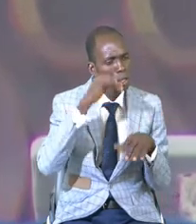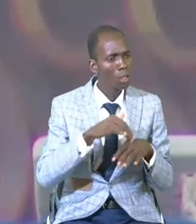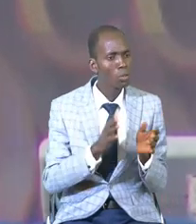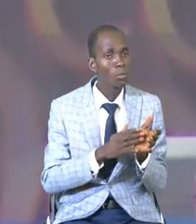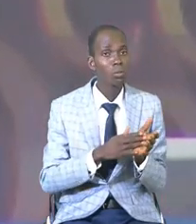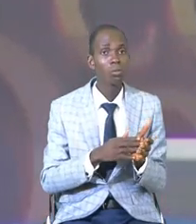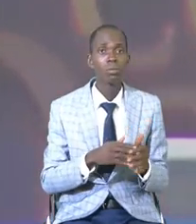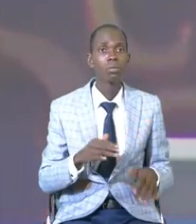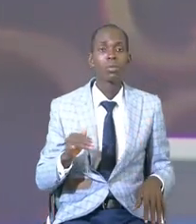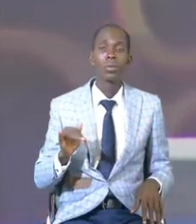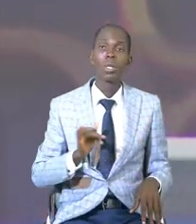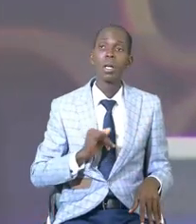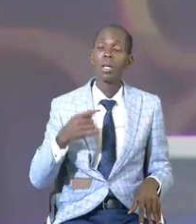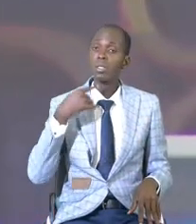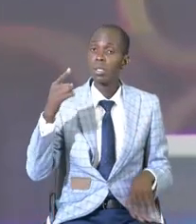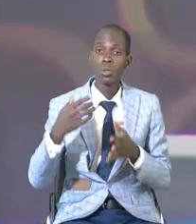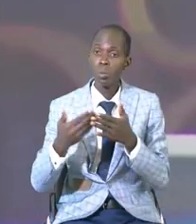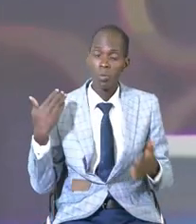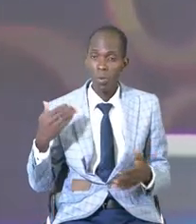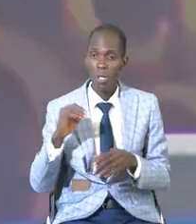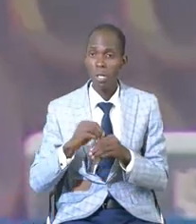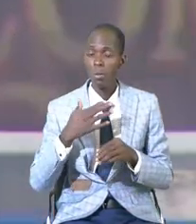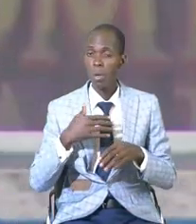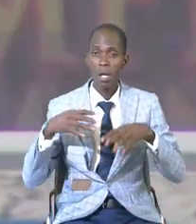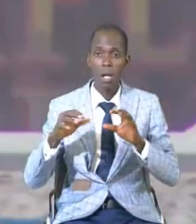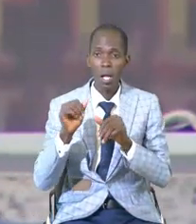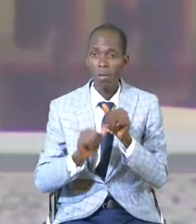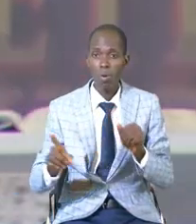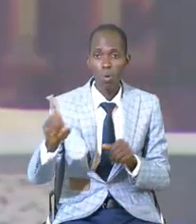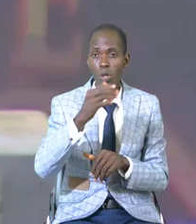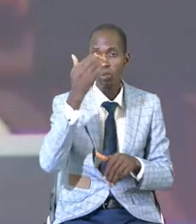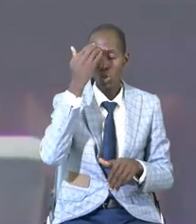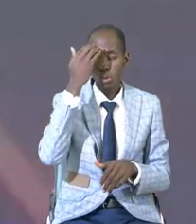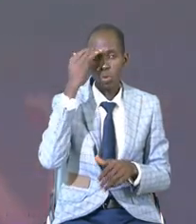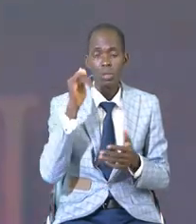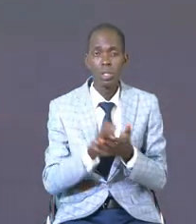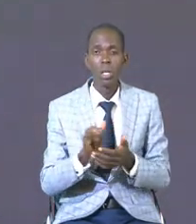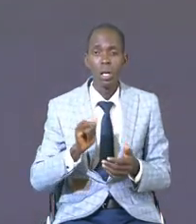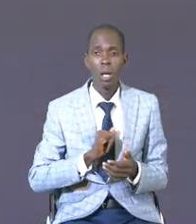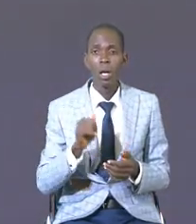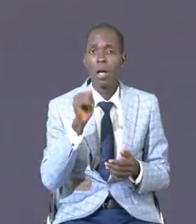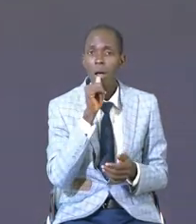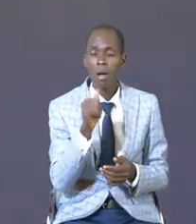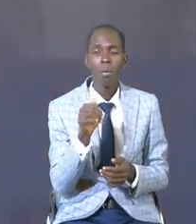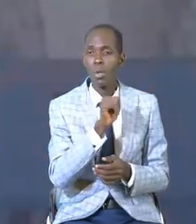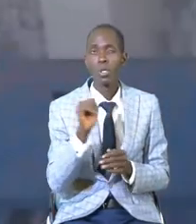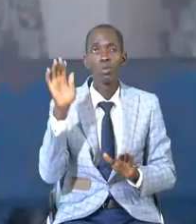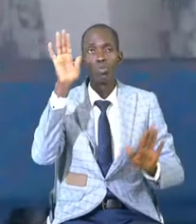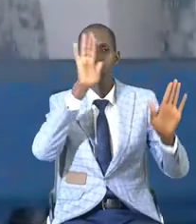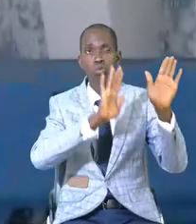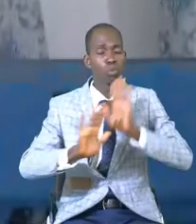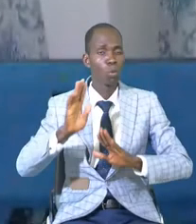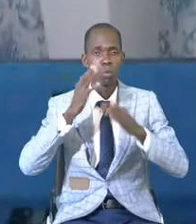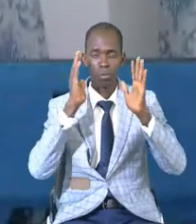this before. In my class, everybody knows I am the troublemaker, and they know I am